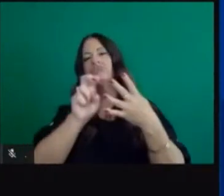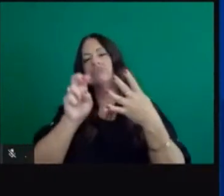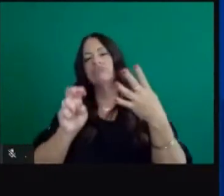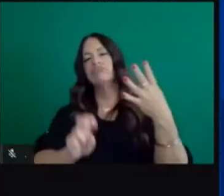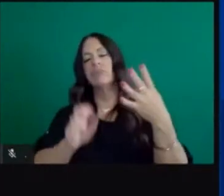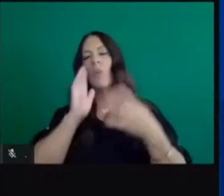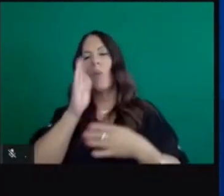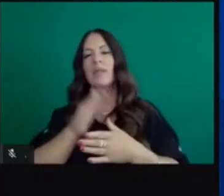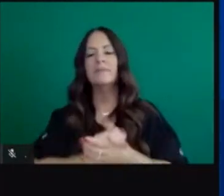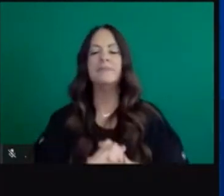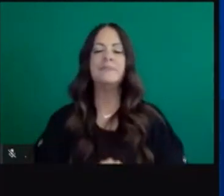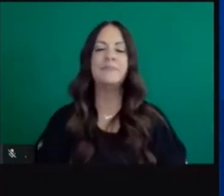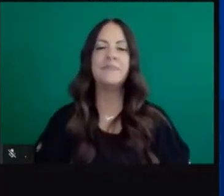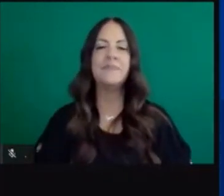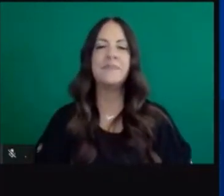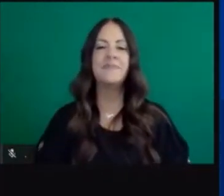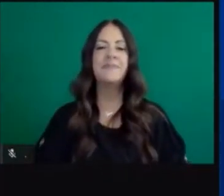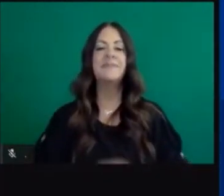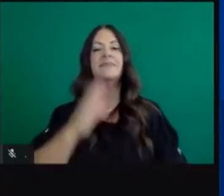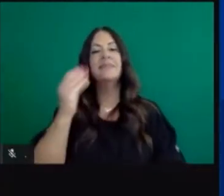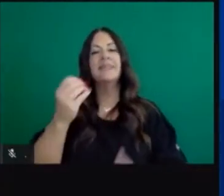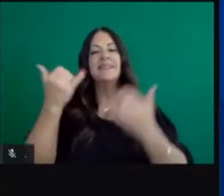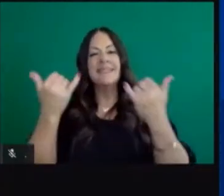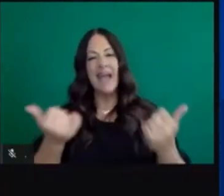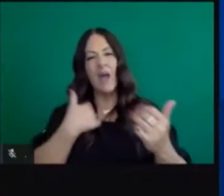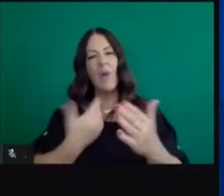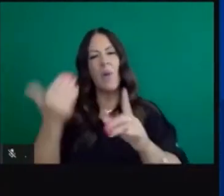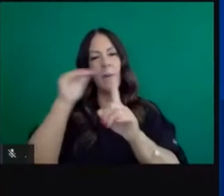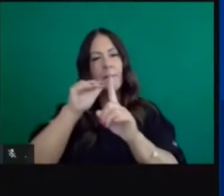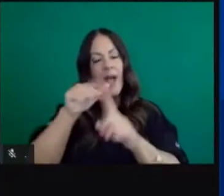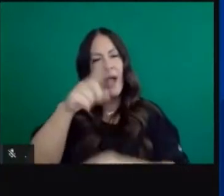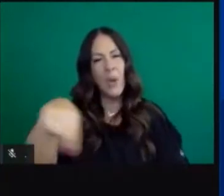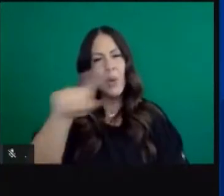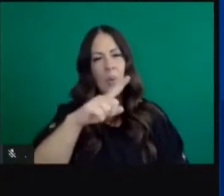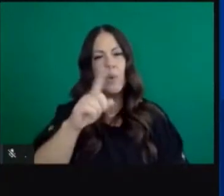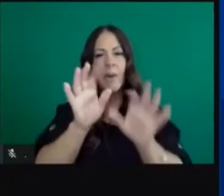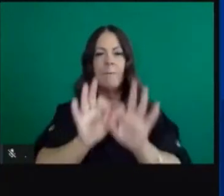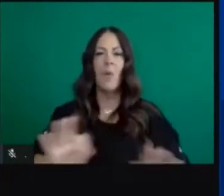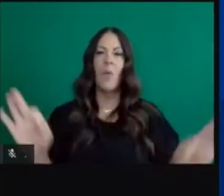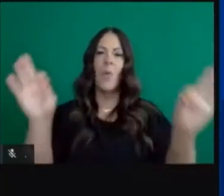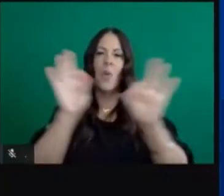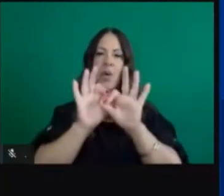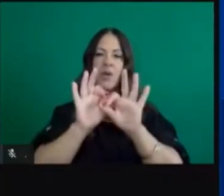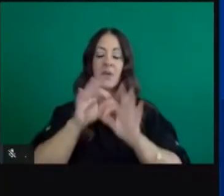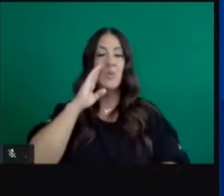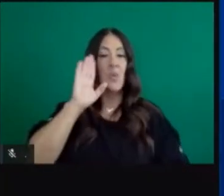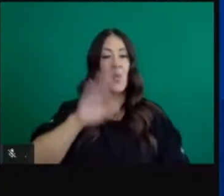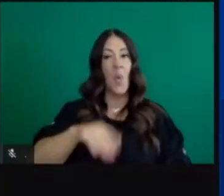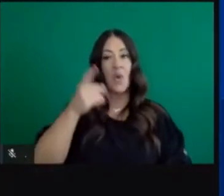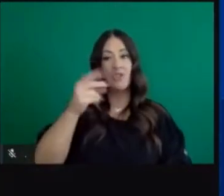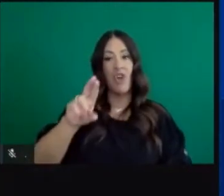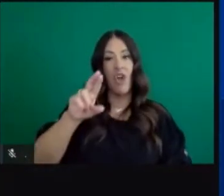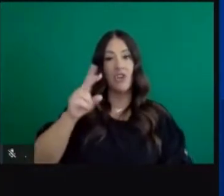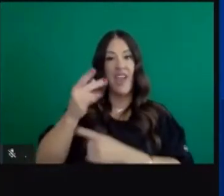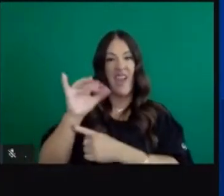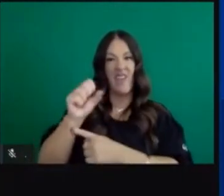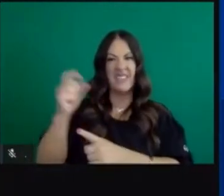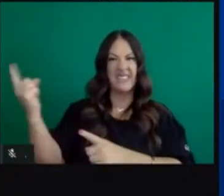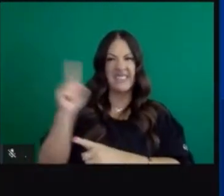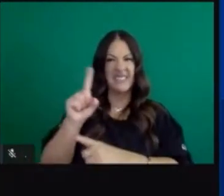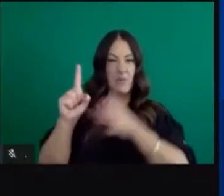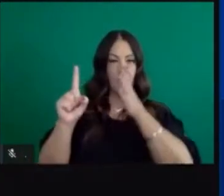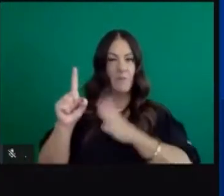I also wanted to take a minute to remind people of a very valuable resource. The Surgeon General mentioned some